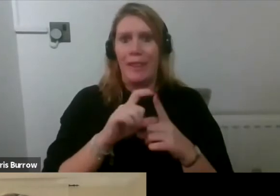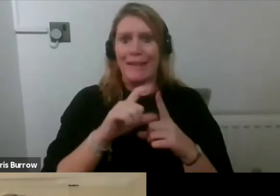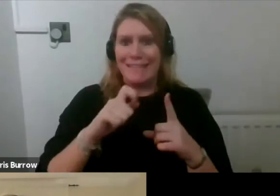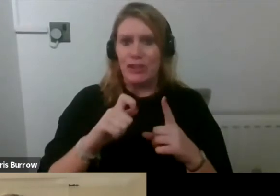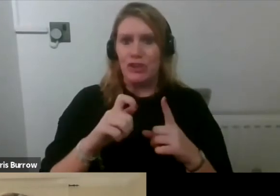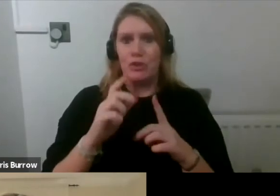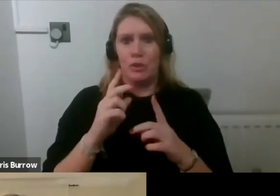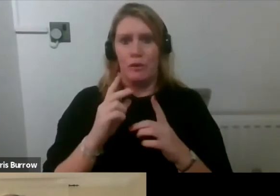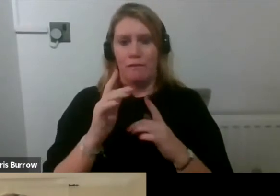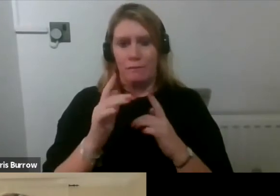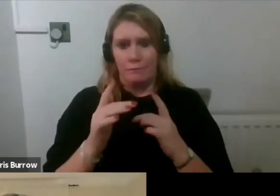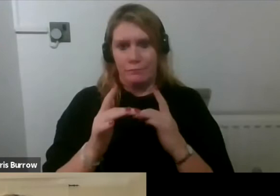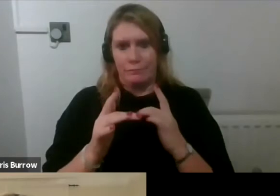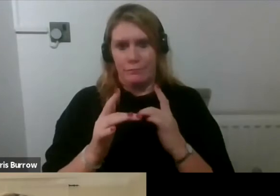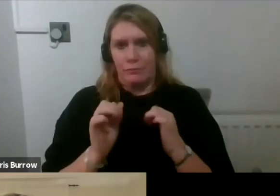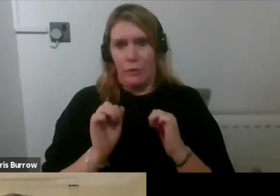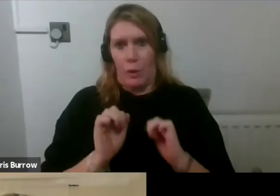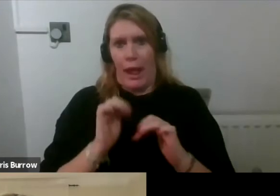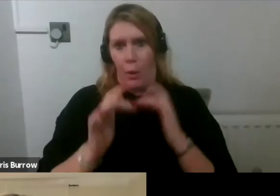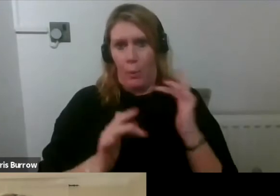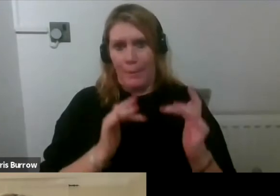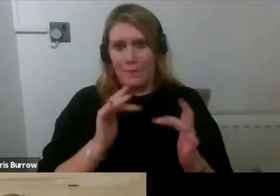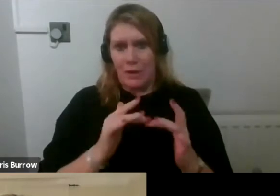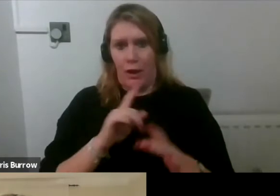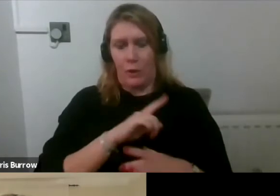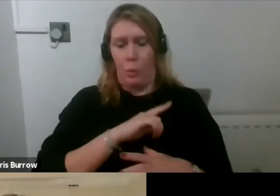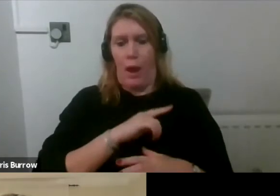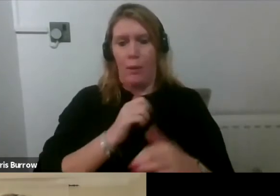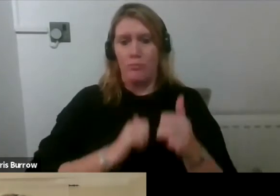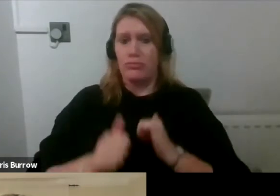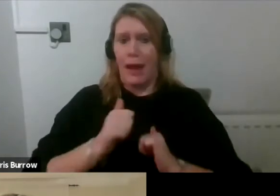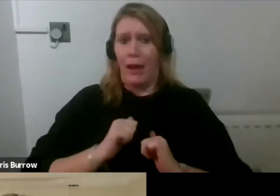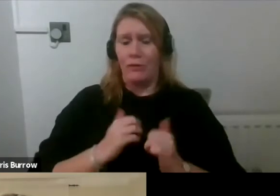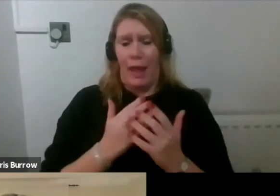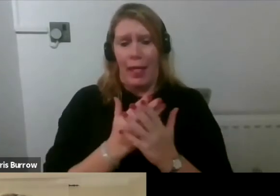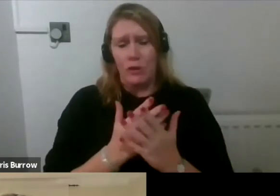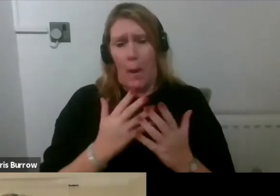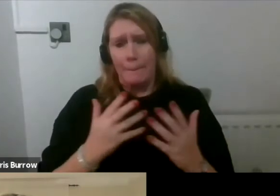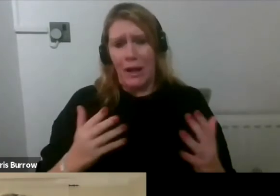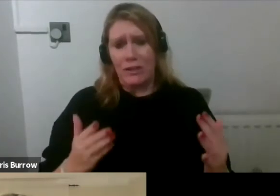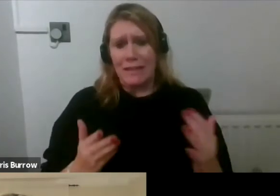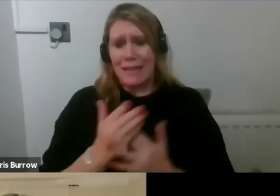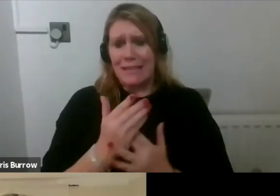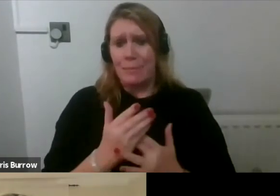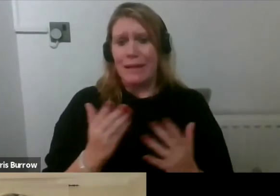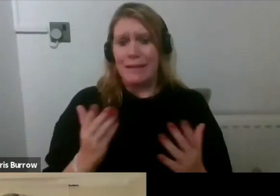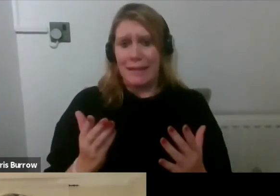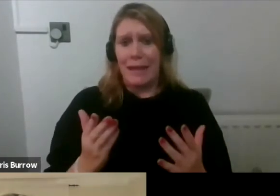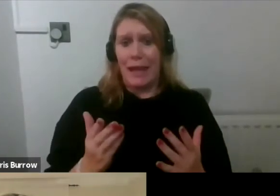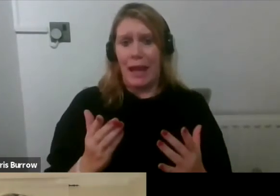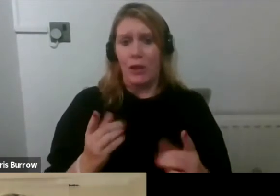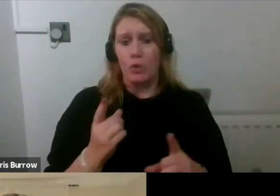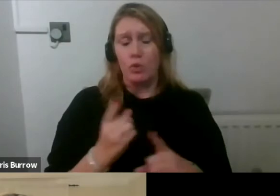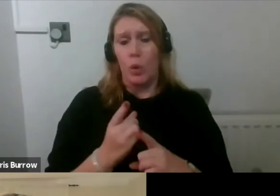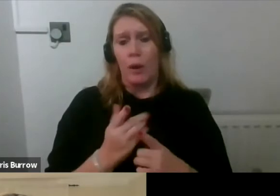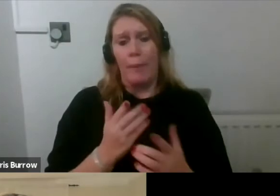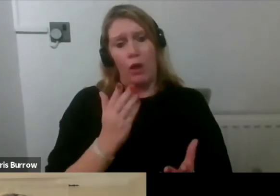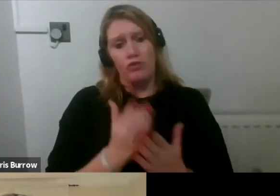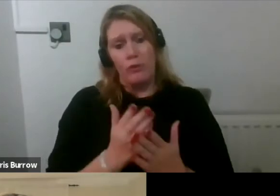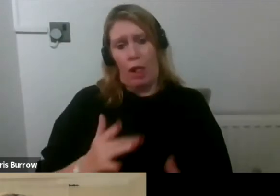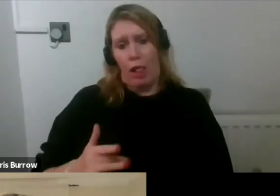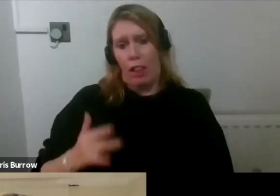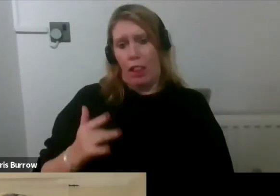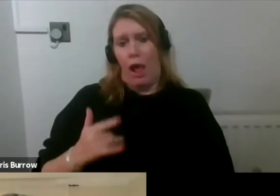on International Day of Disabled People. I mean, you talk about the exhibition in real life being at the